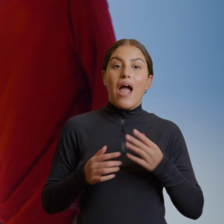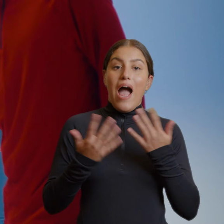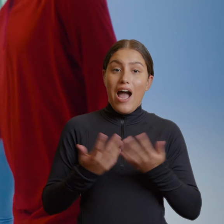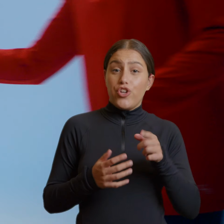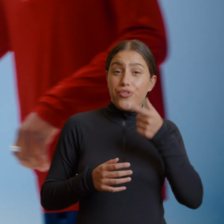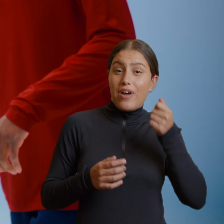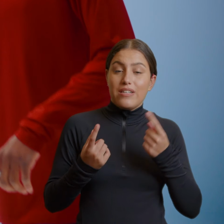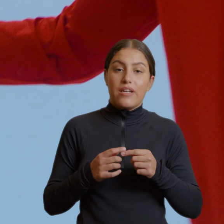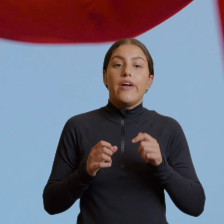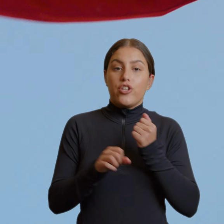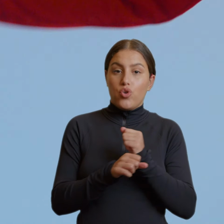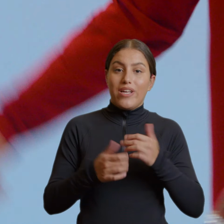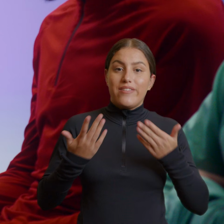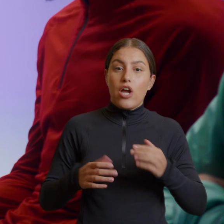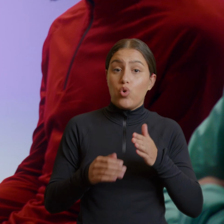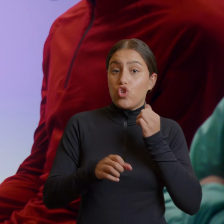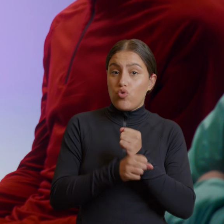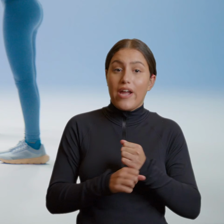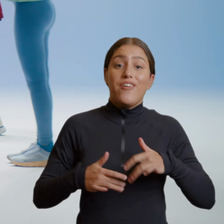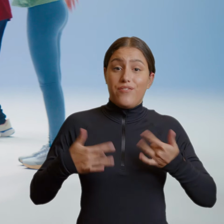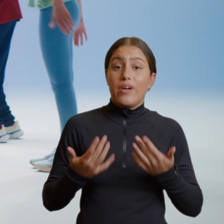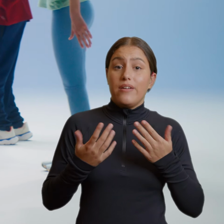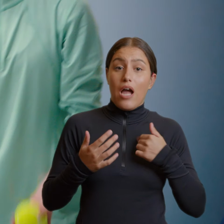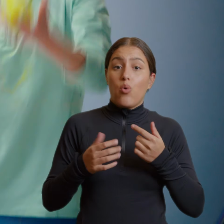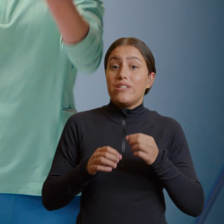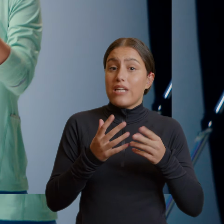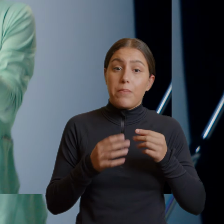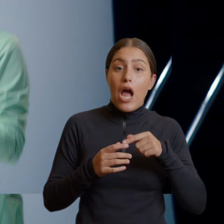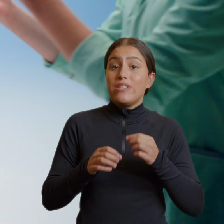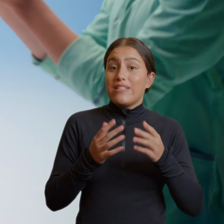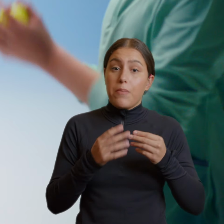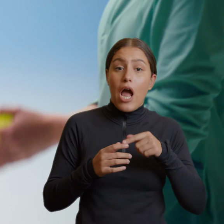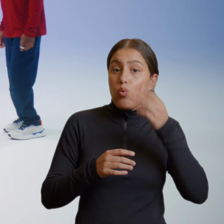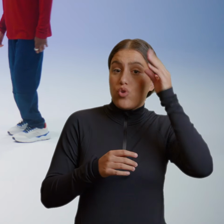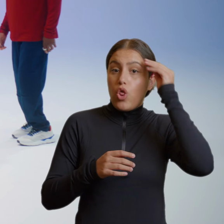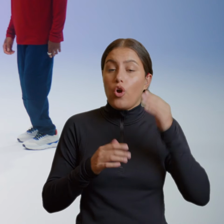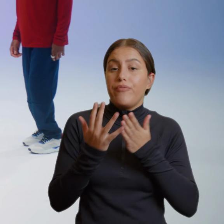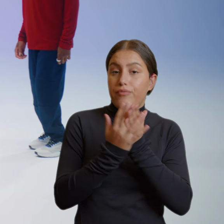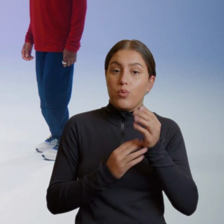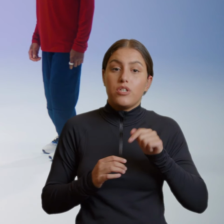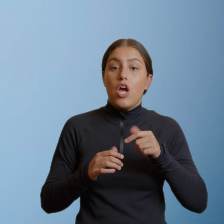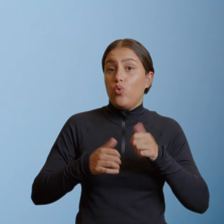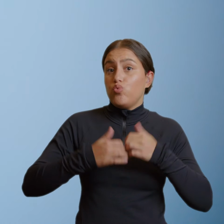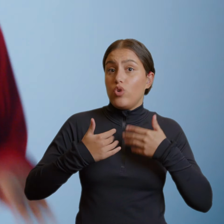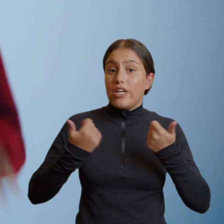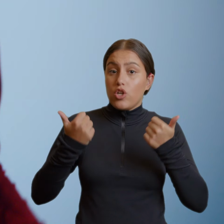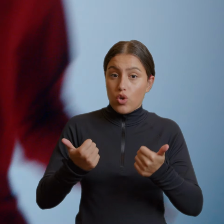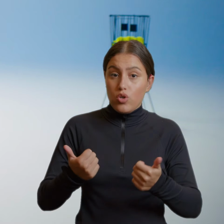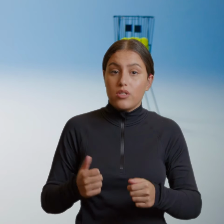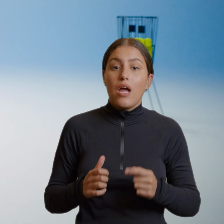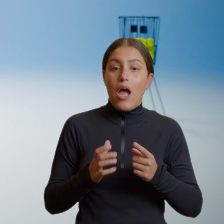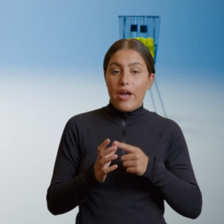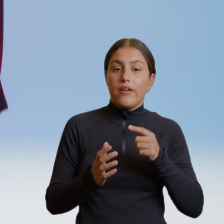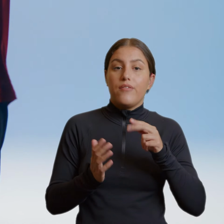day one complete. How did you find it? Doing it today, just like, it was a great feeling because